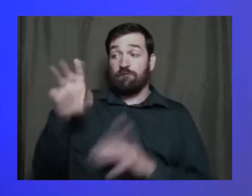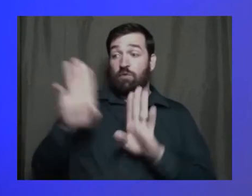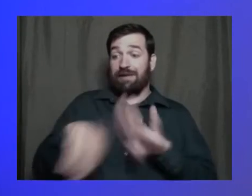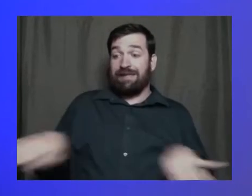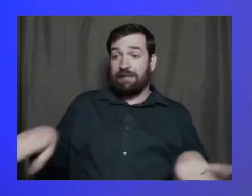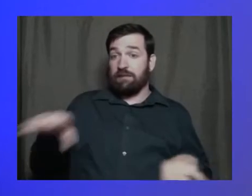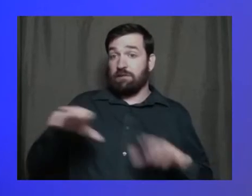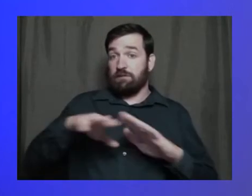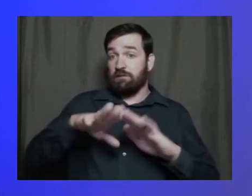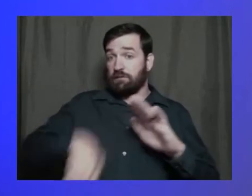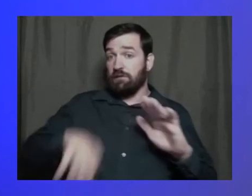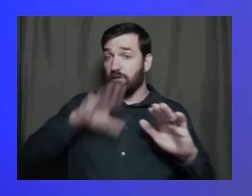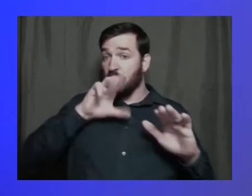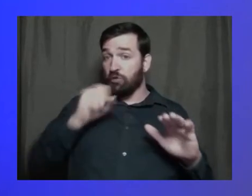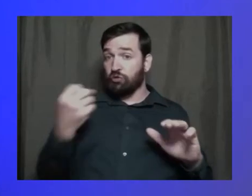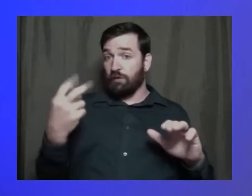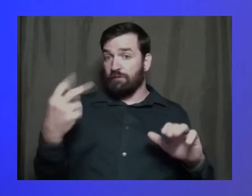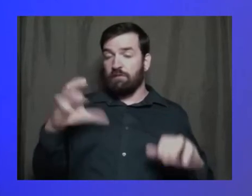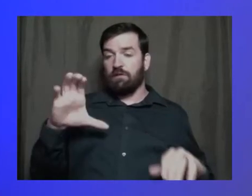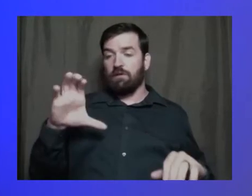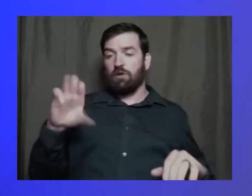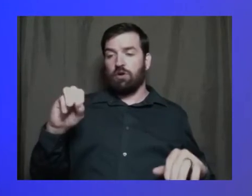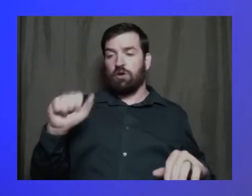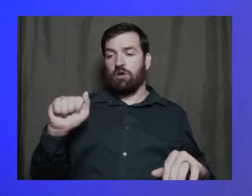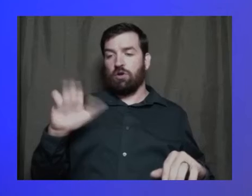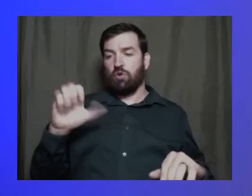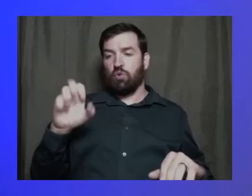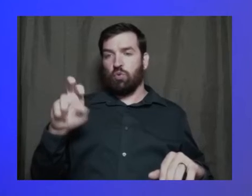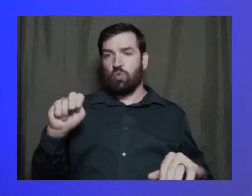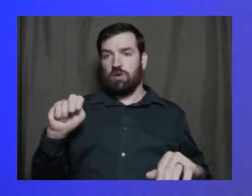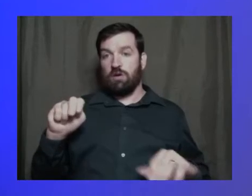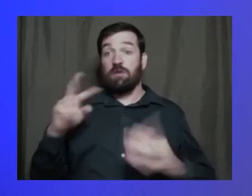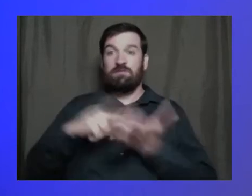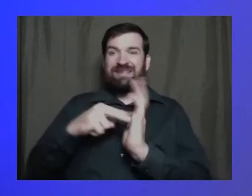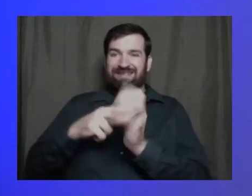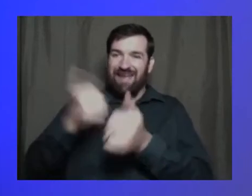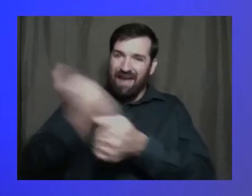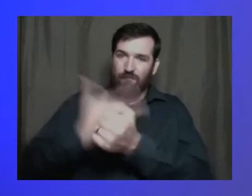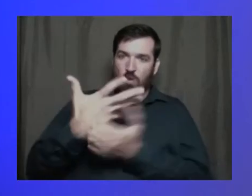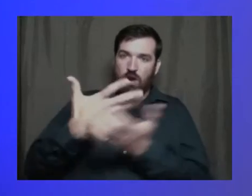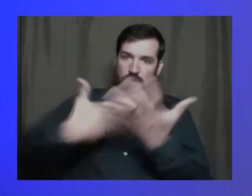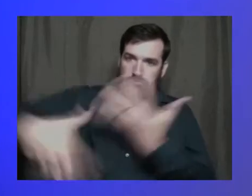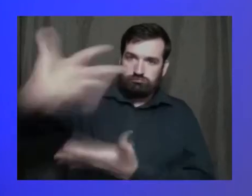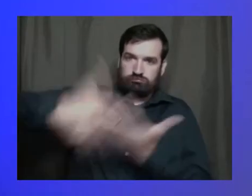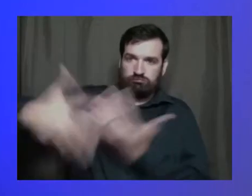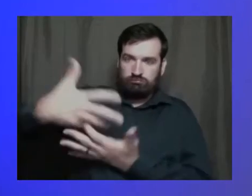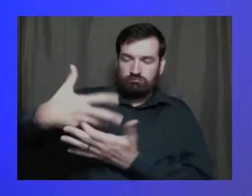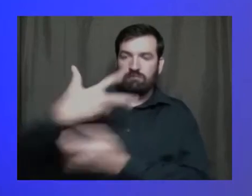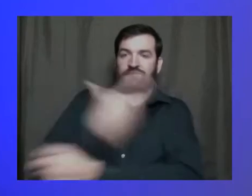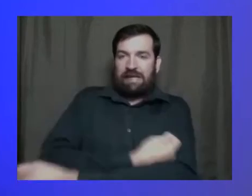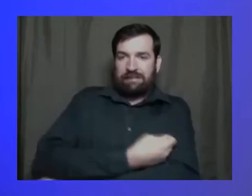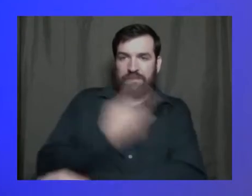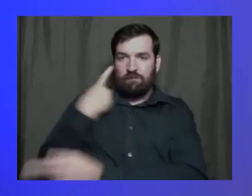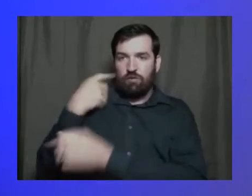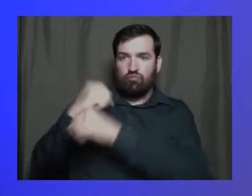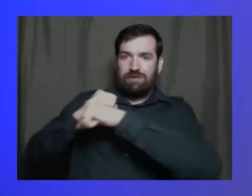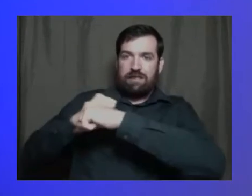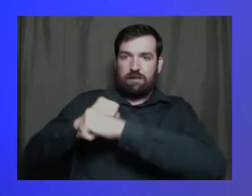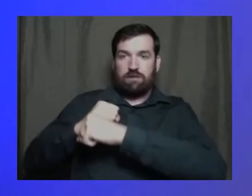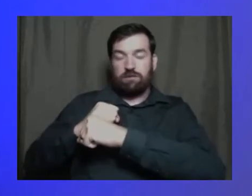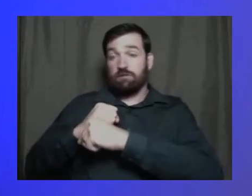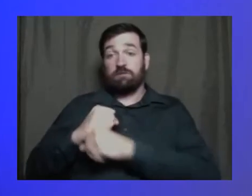about cocooning, which means vaccinating everybody around them in order to protect them. We've been doing this with whooping